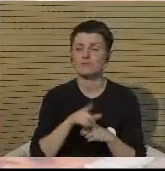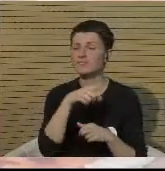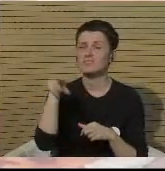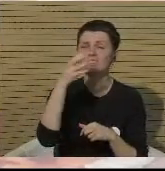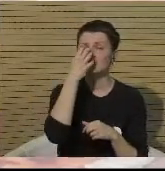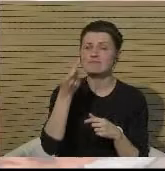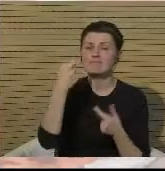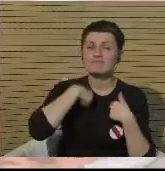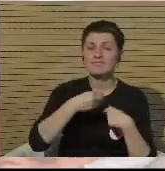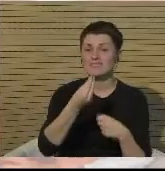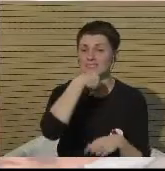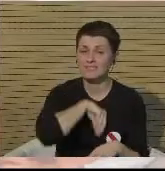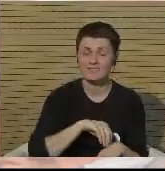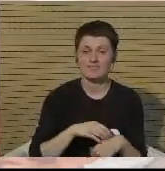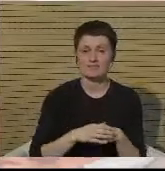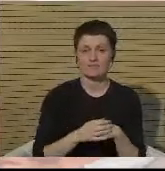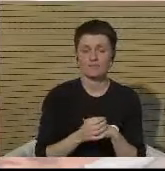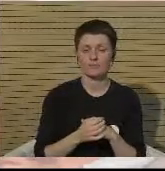Cyrkowcy mnie zjedli.